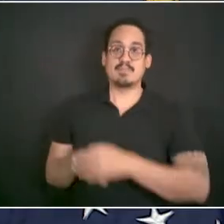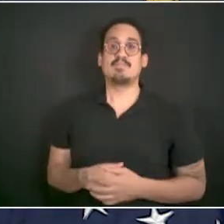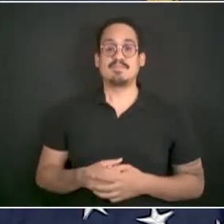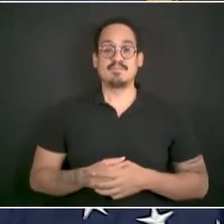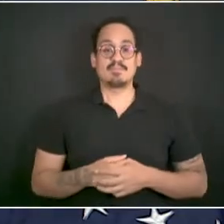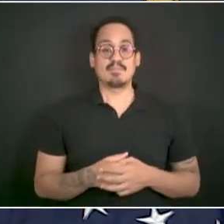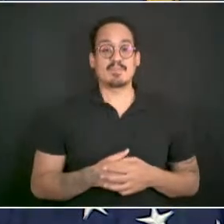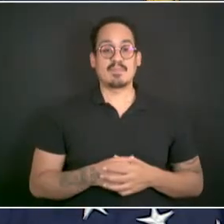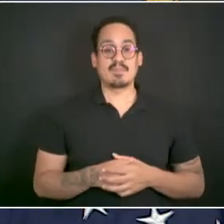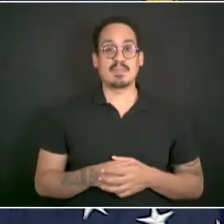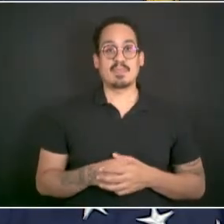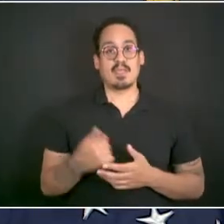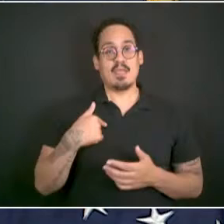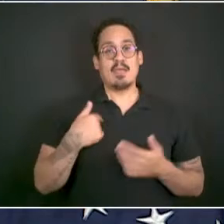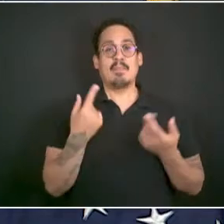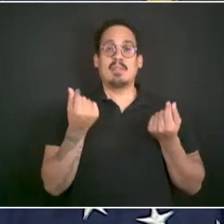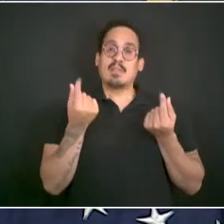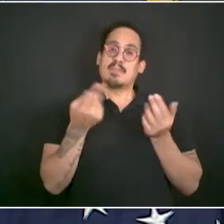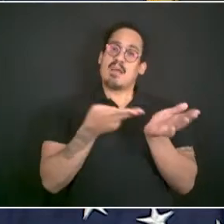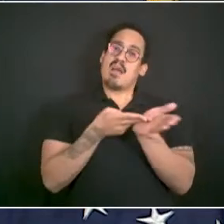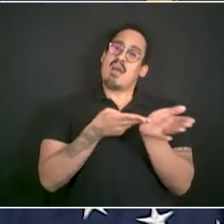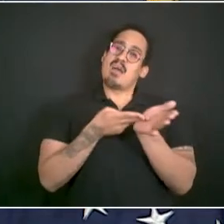of mystified that